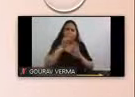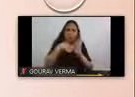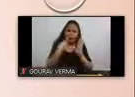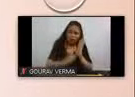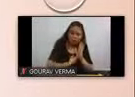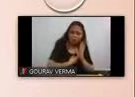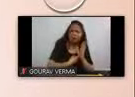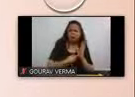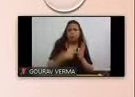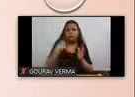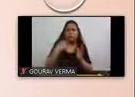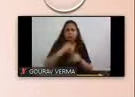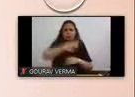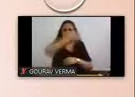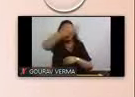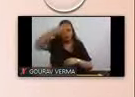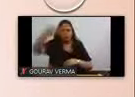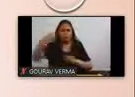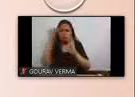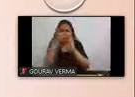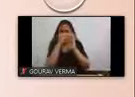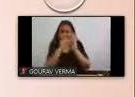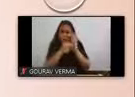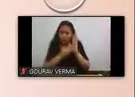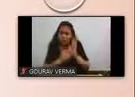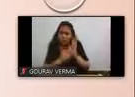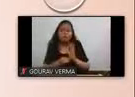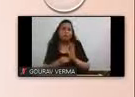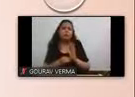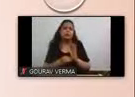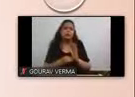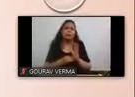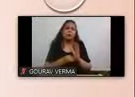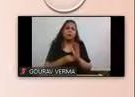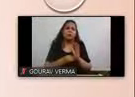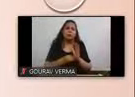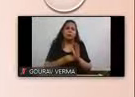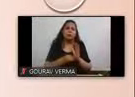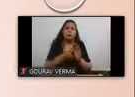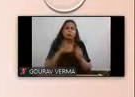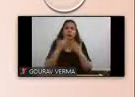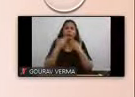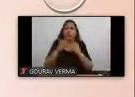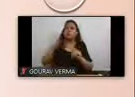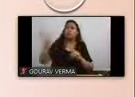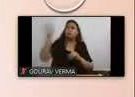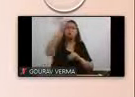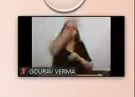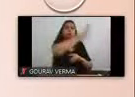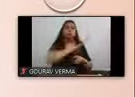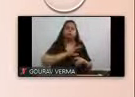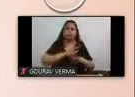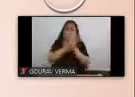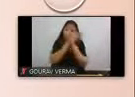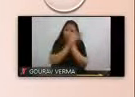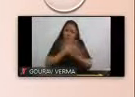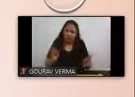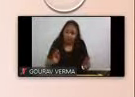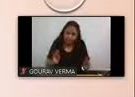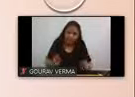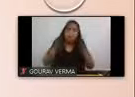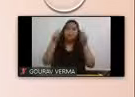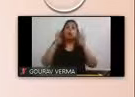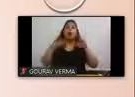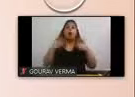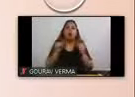to make the other part, the schools, accessible to these children, to make these children, bachche